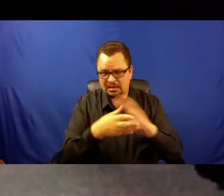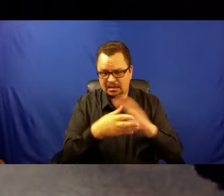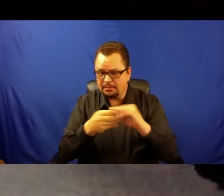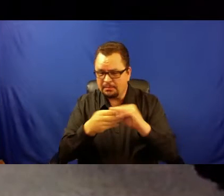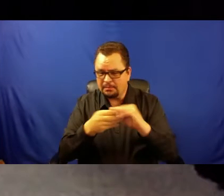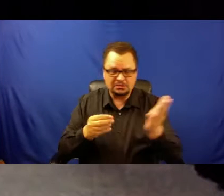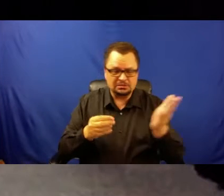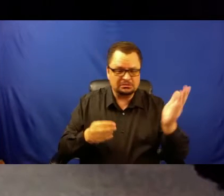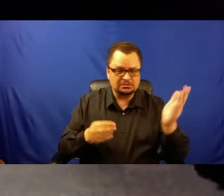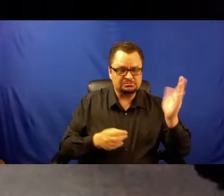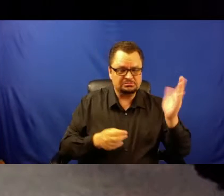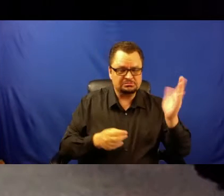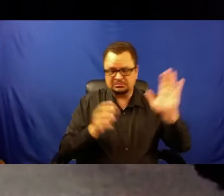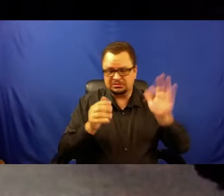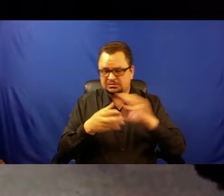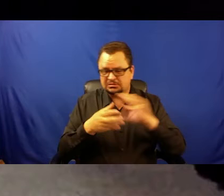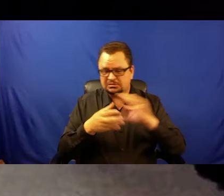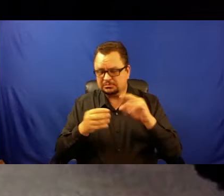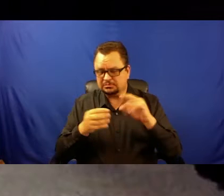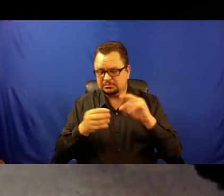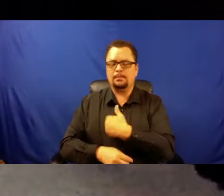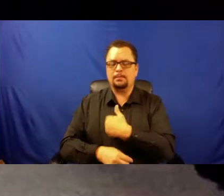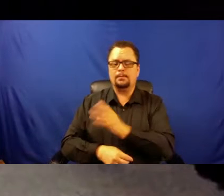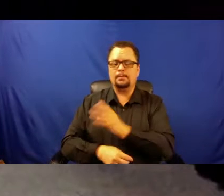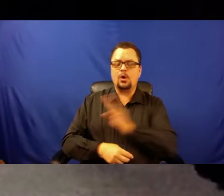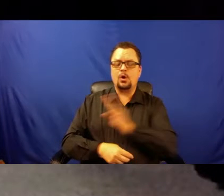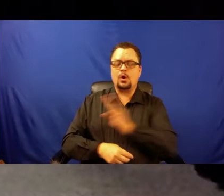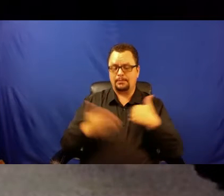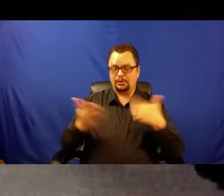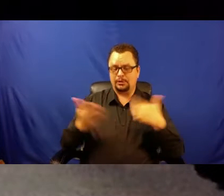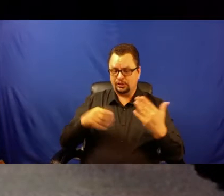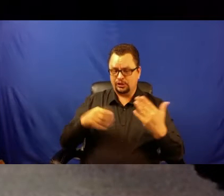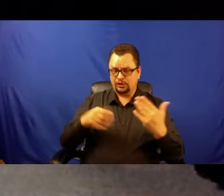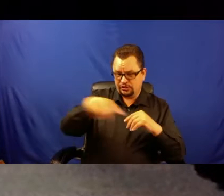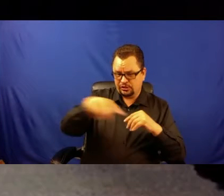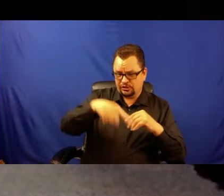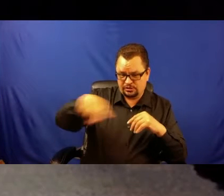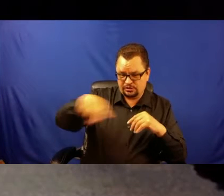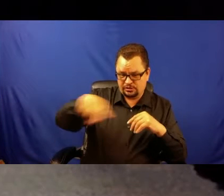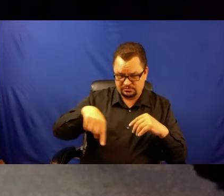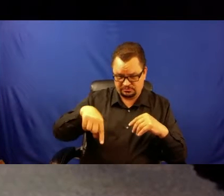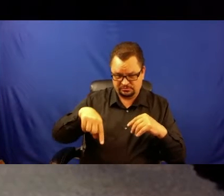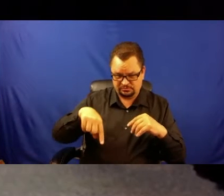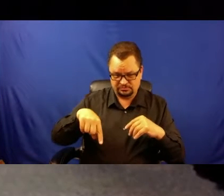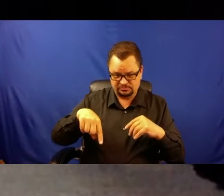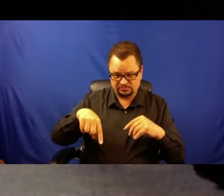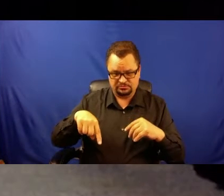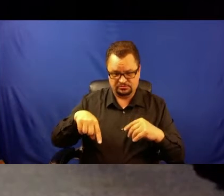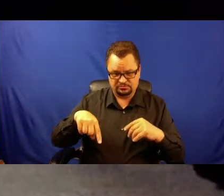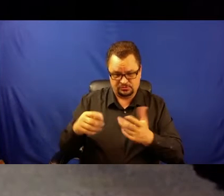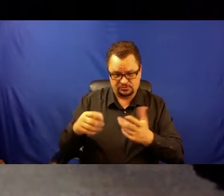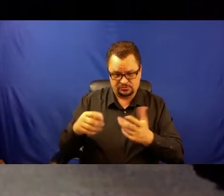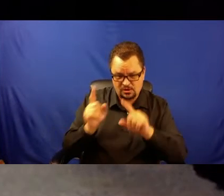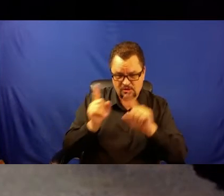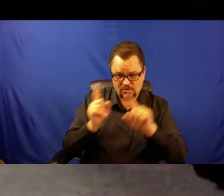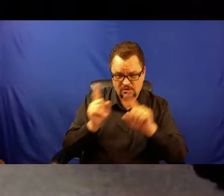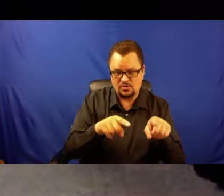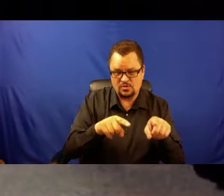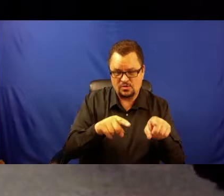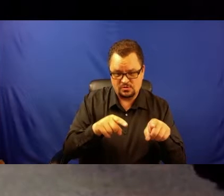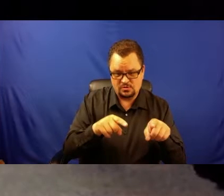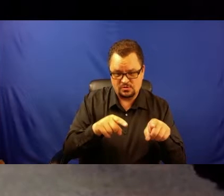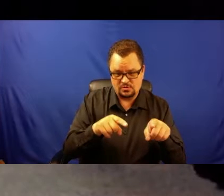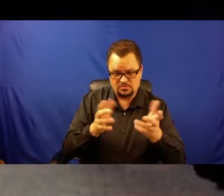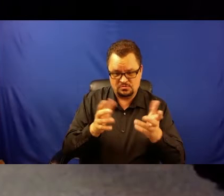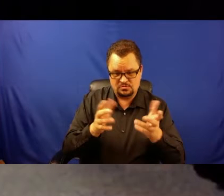wherever Michelle tells us with our great partners and take a photo, and I will provide